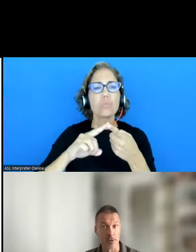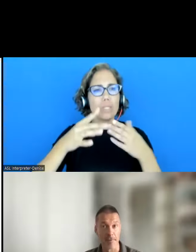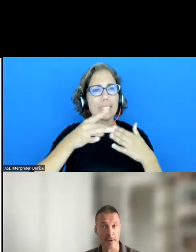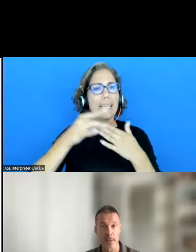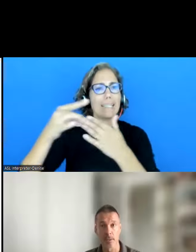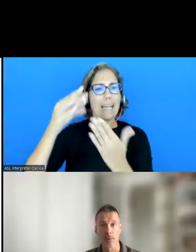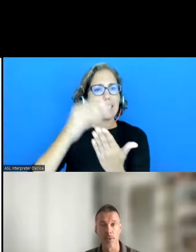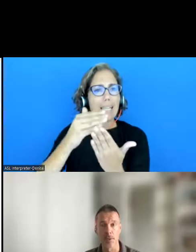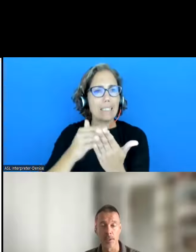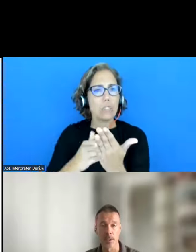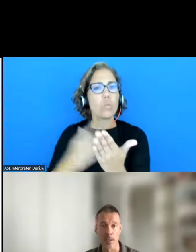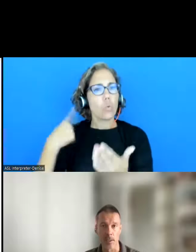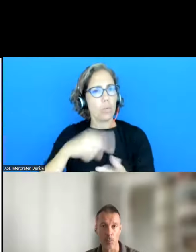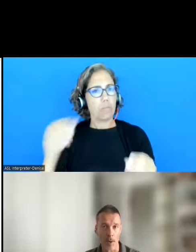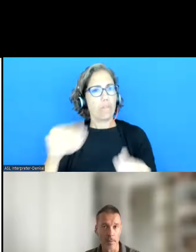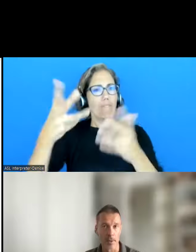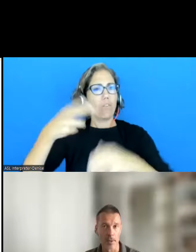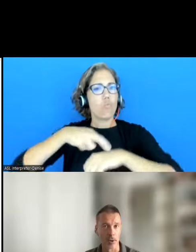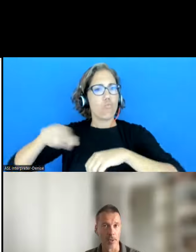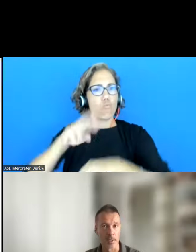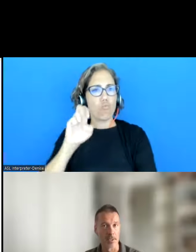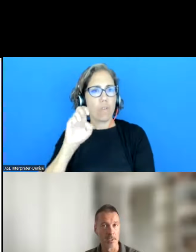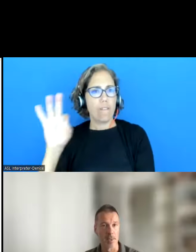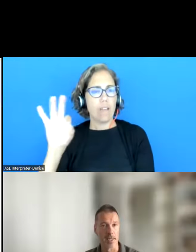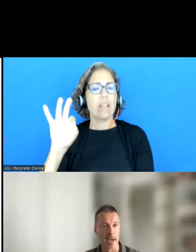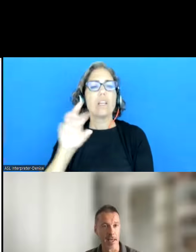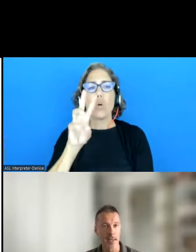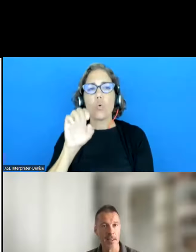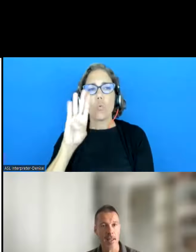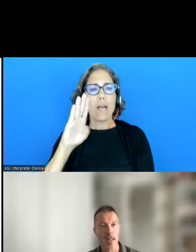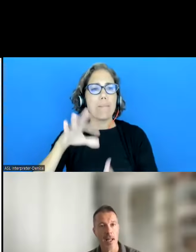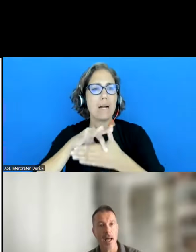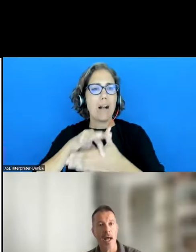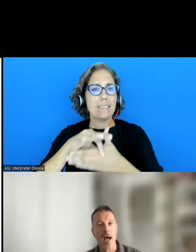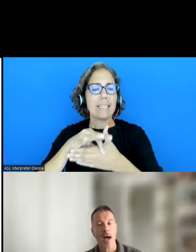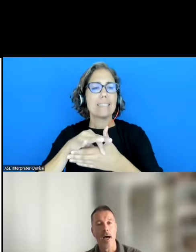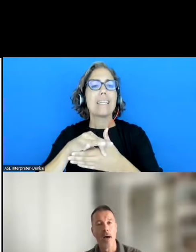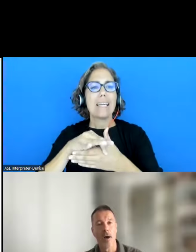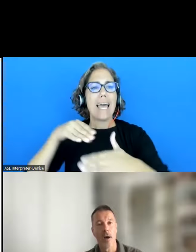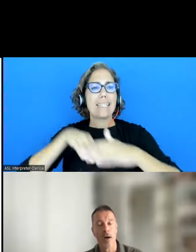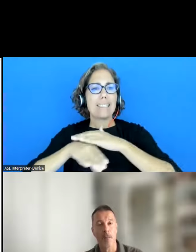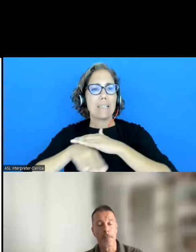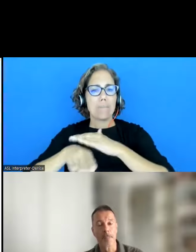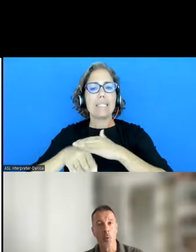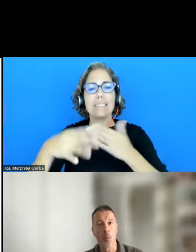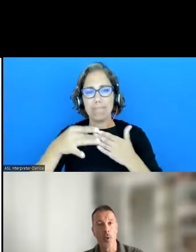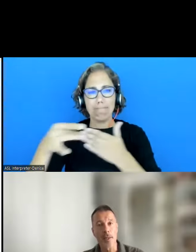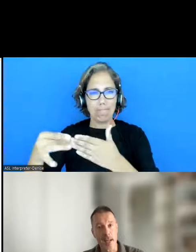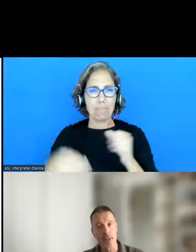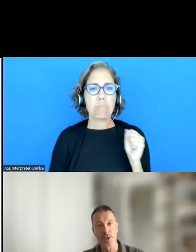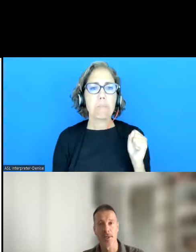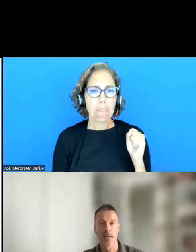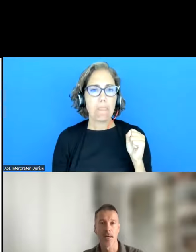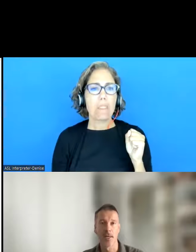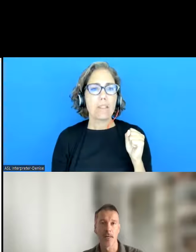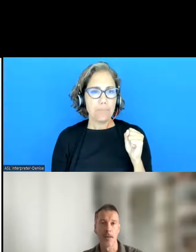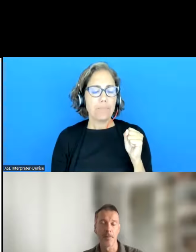as a reference, which is the Web Content Accessibility Guideline. We'll